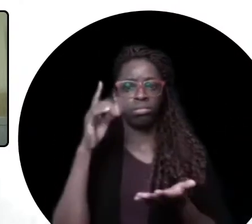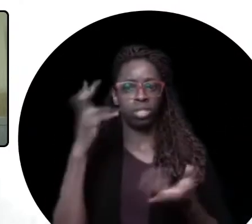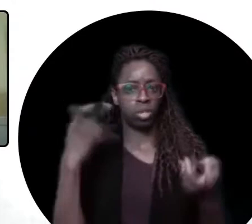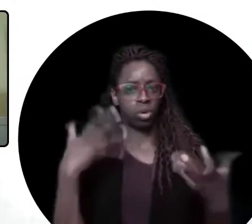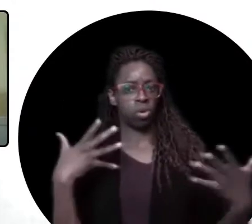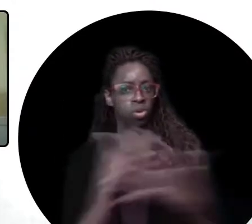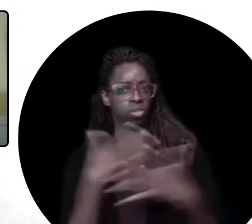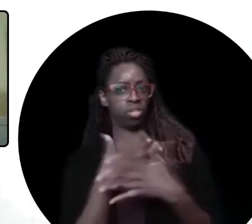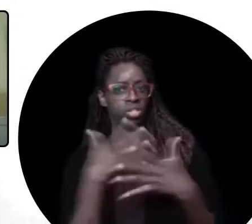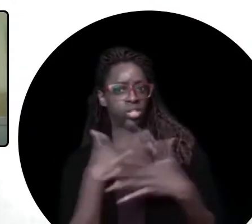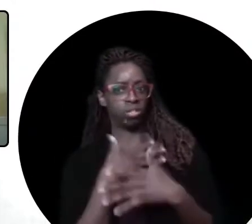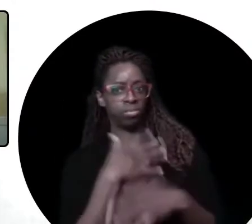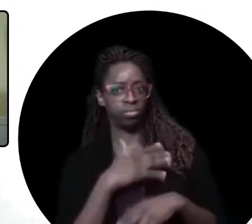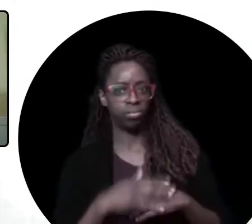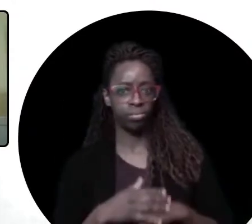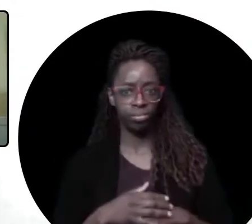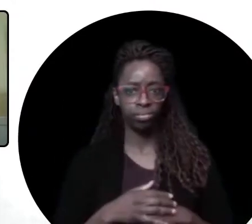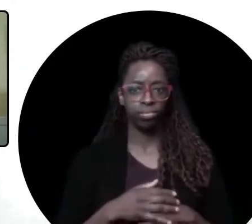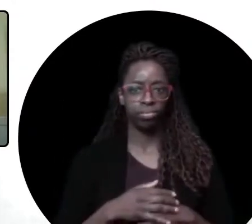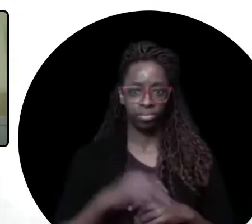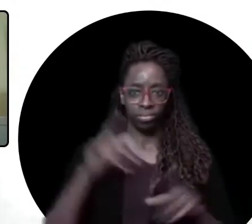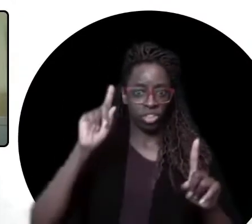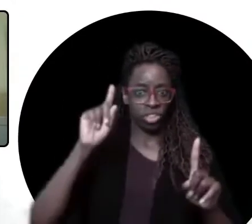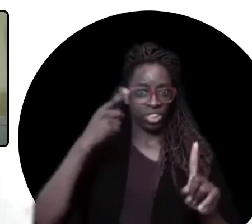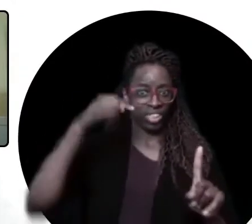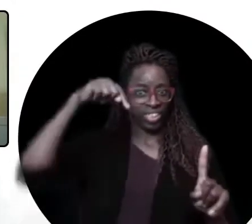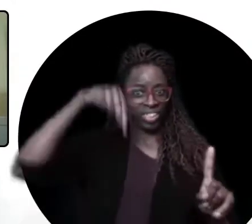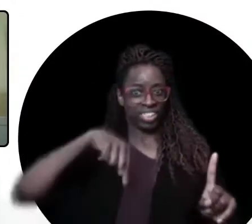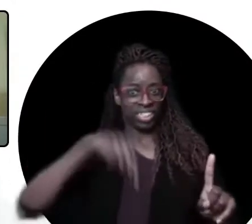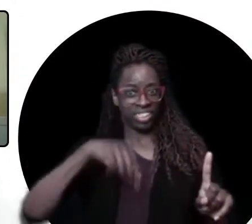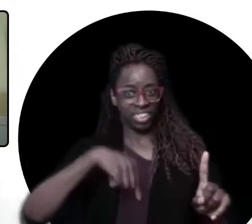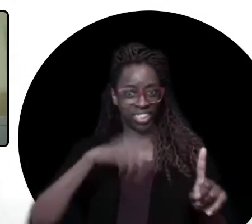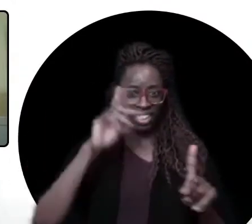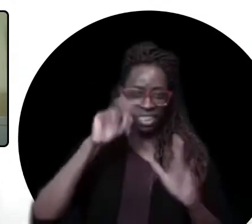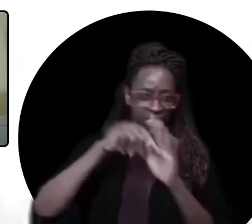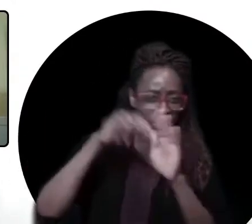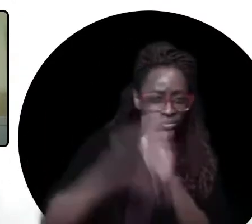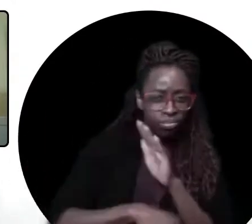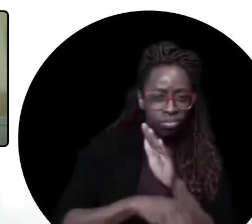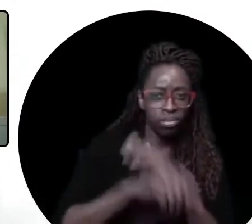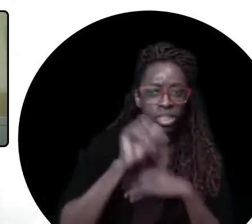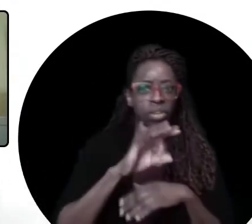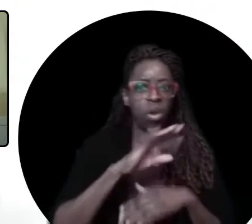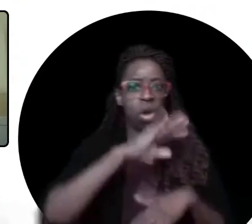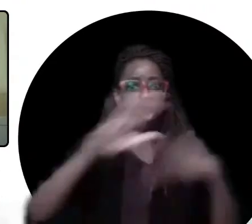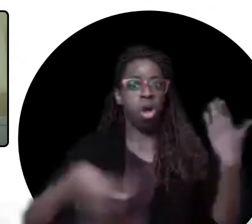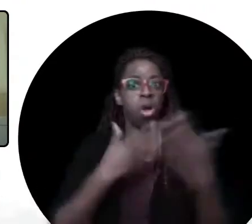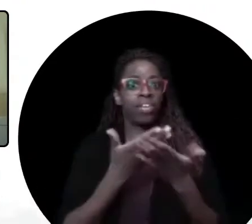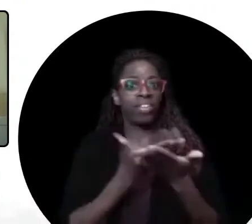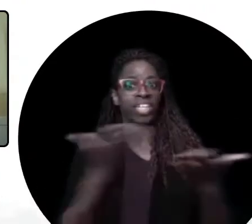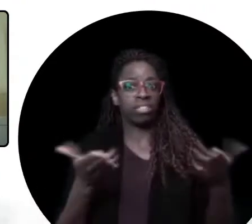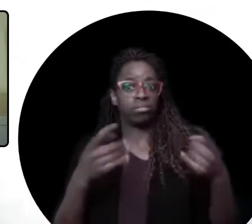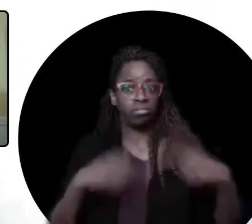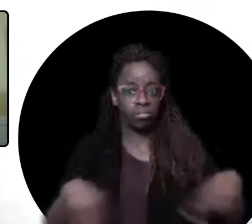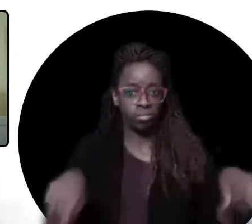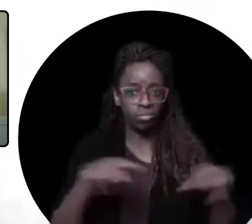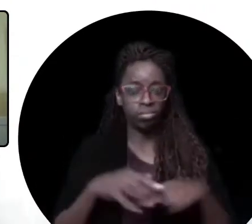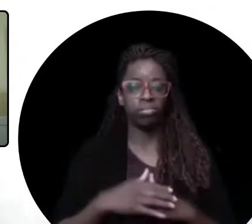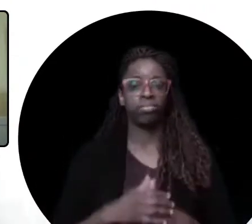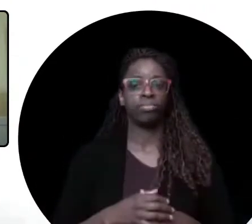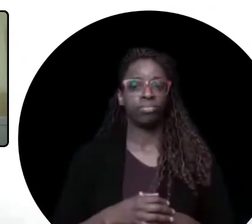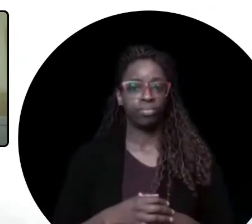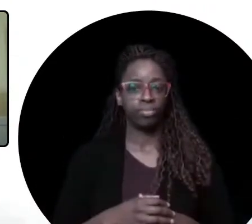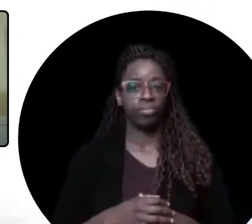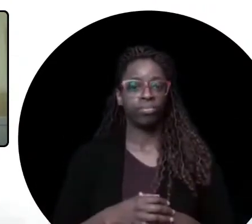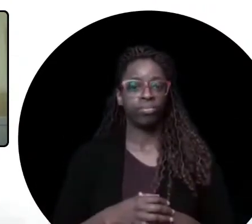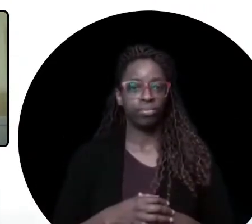the depth of all the things that that this brings up. And